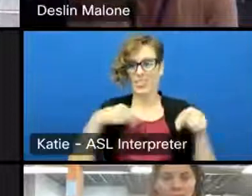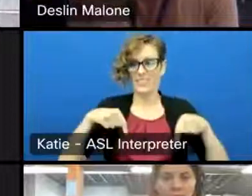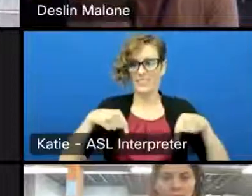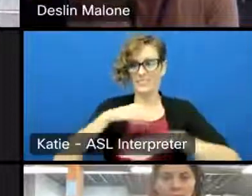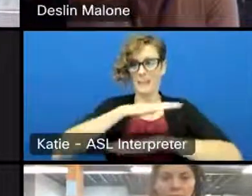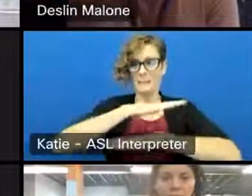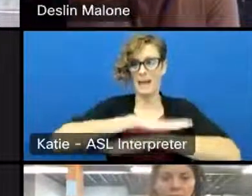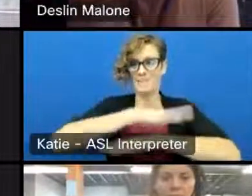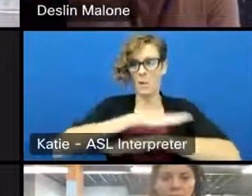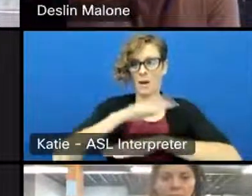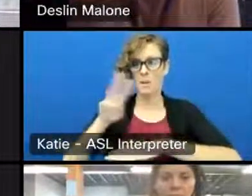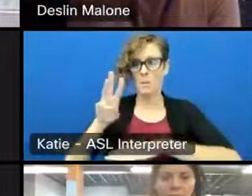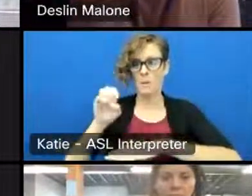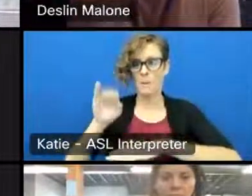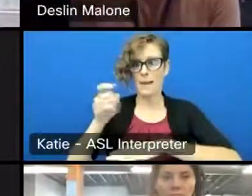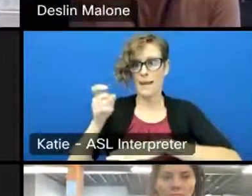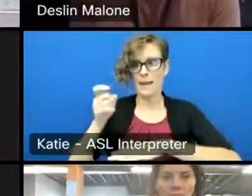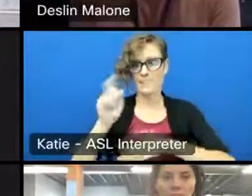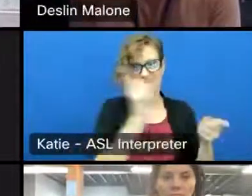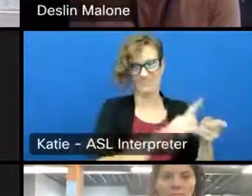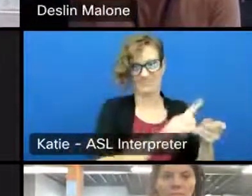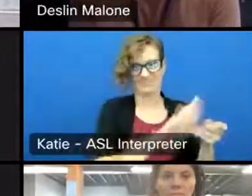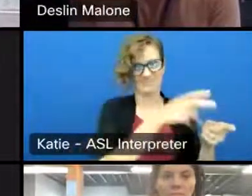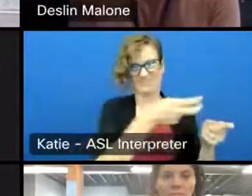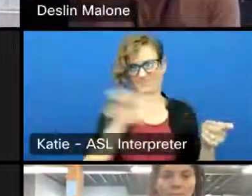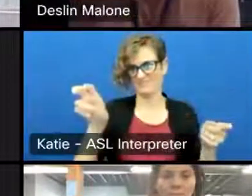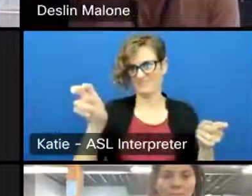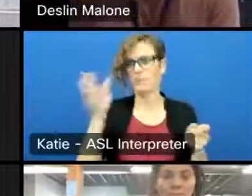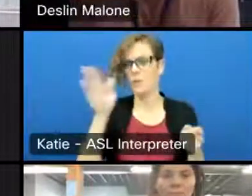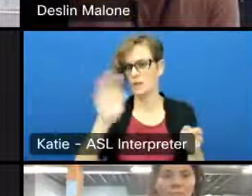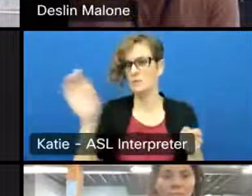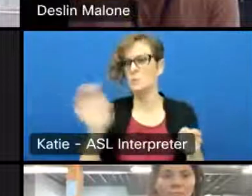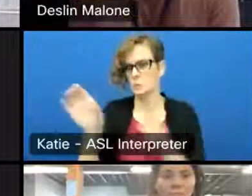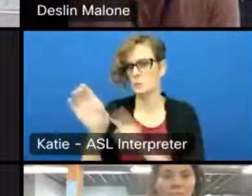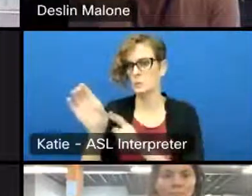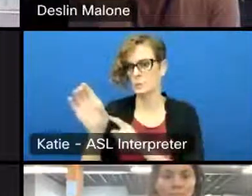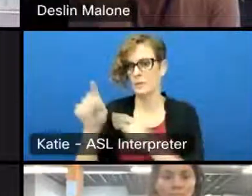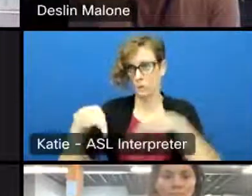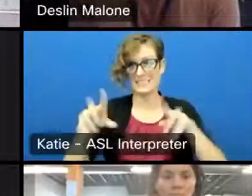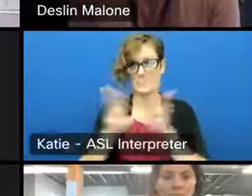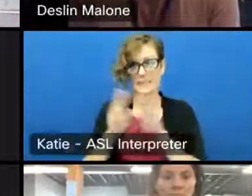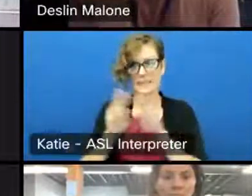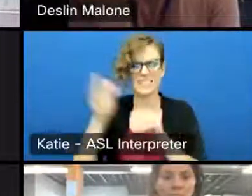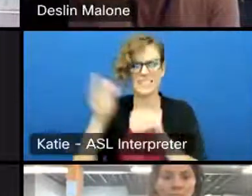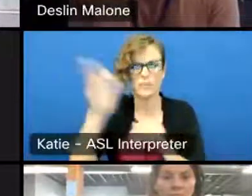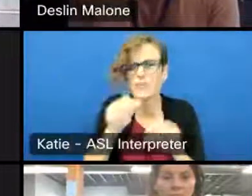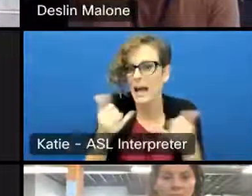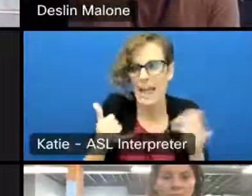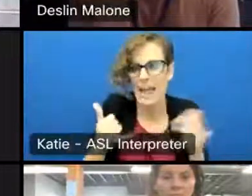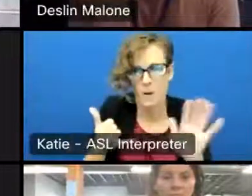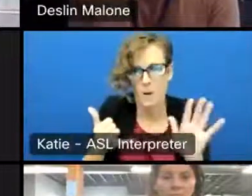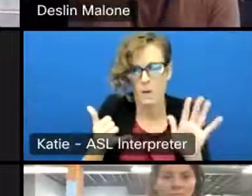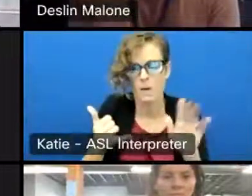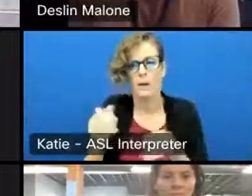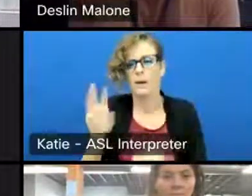we will not be using WebEx in the future. We're going to go straight to Zoom for these meetings in the future. Not right now, but we're going to get rid of